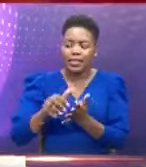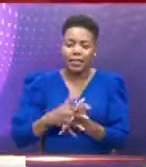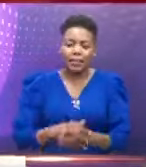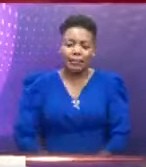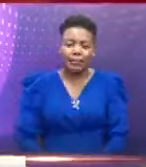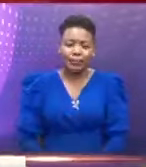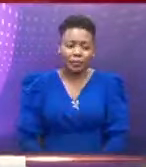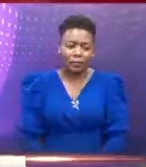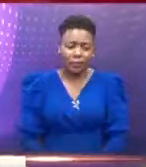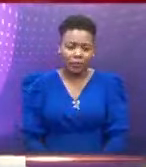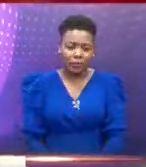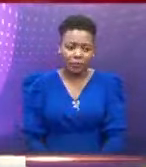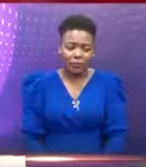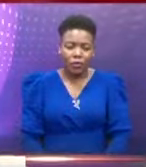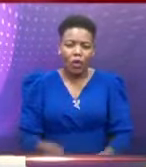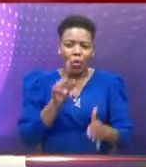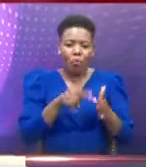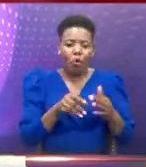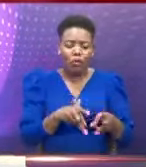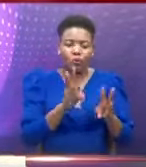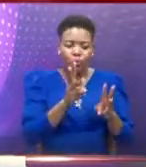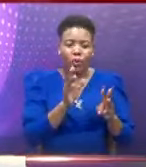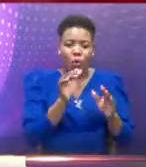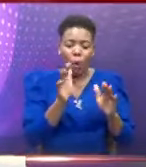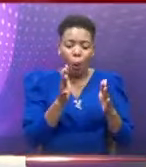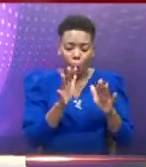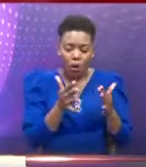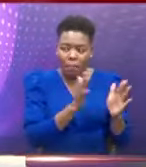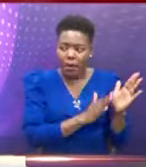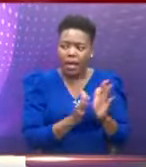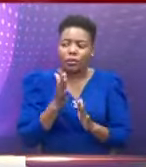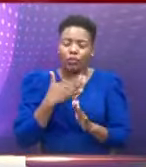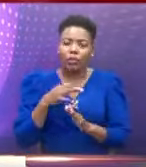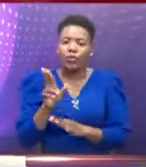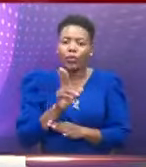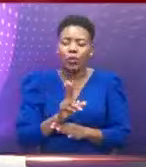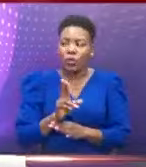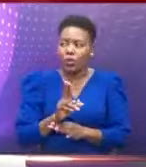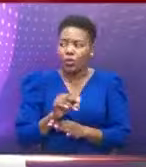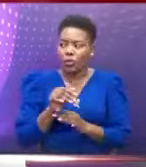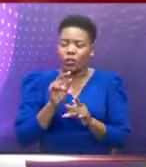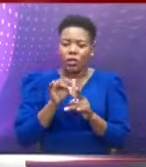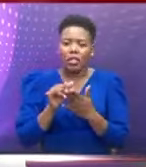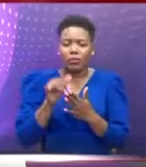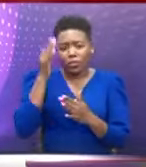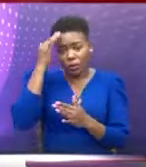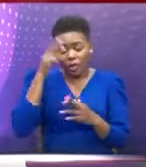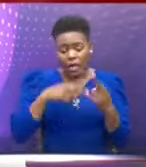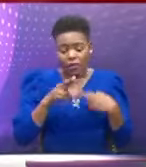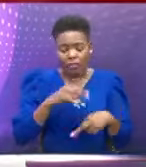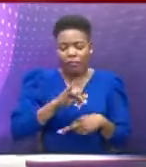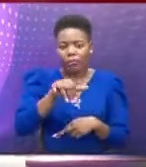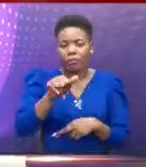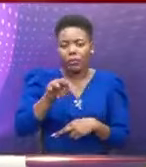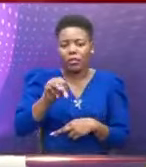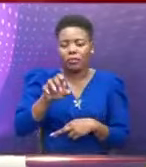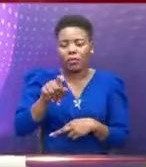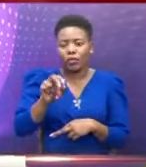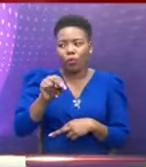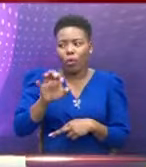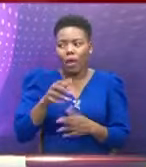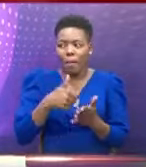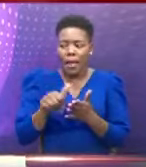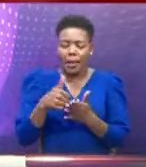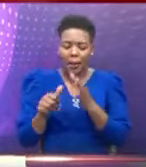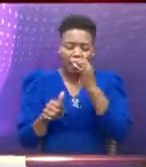yuto. What mechanisms and plans will you put in place to ensure that revenues from gemstone mining do not end up in the pockets of